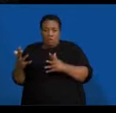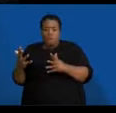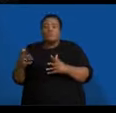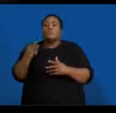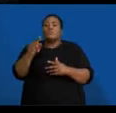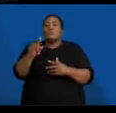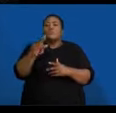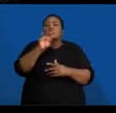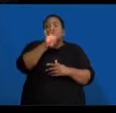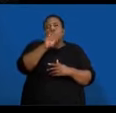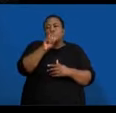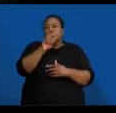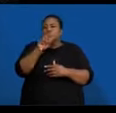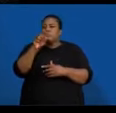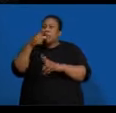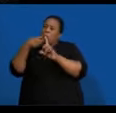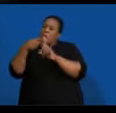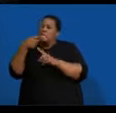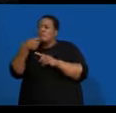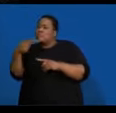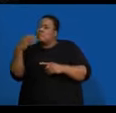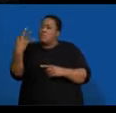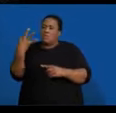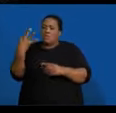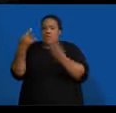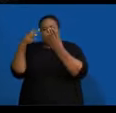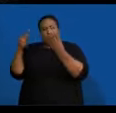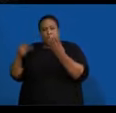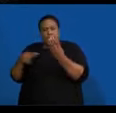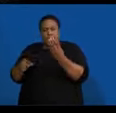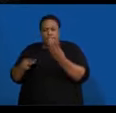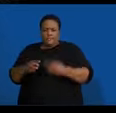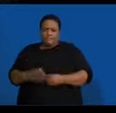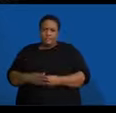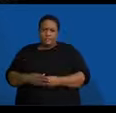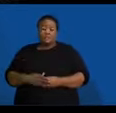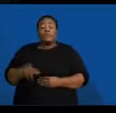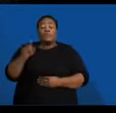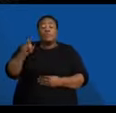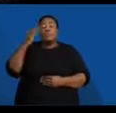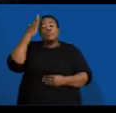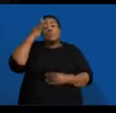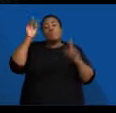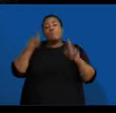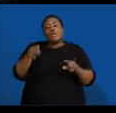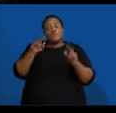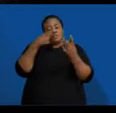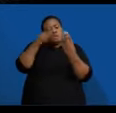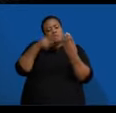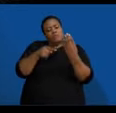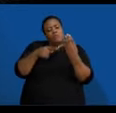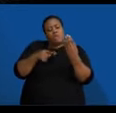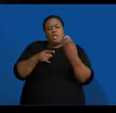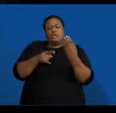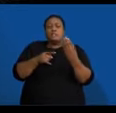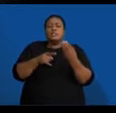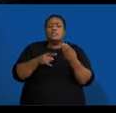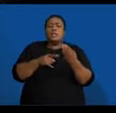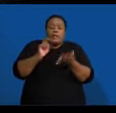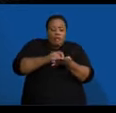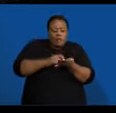40 plus minus 3 marks. Now, as I said, you will need to know how to calculate the equation of a line and